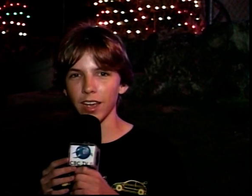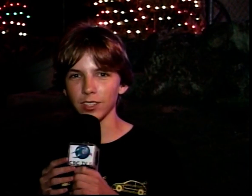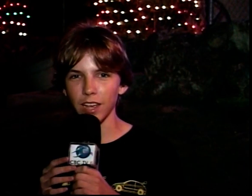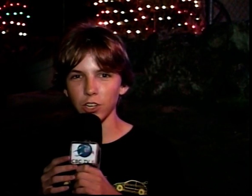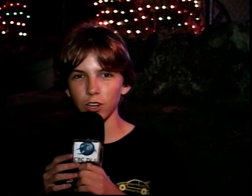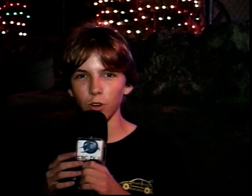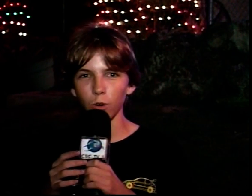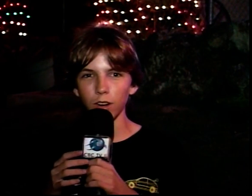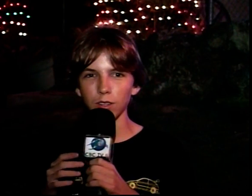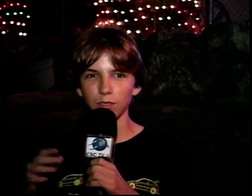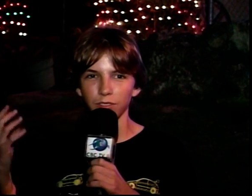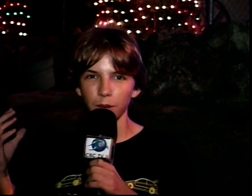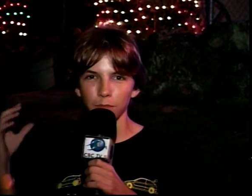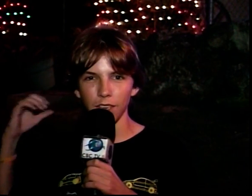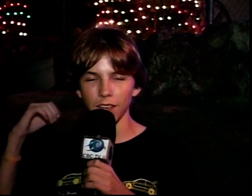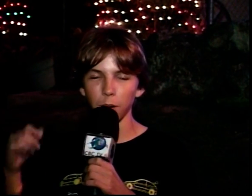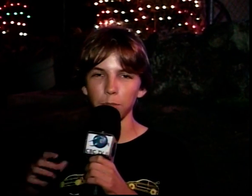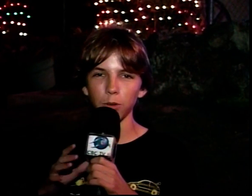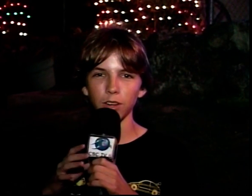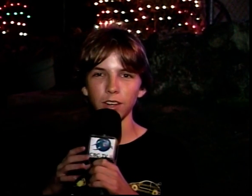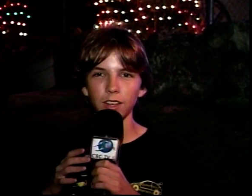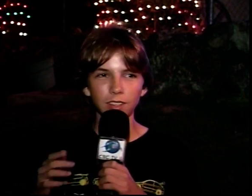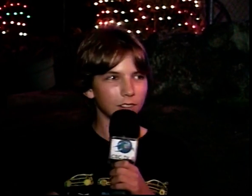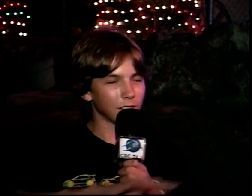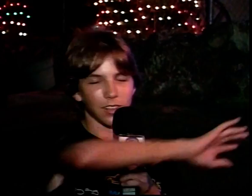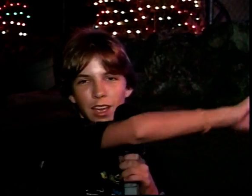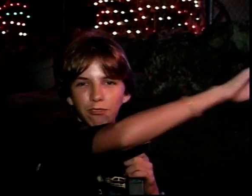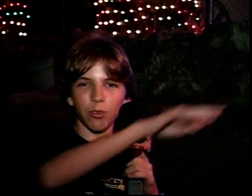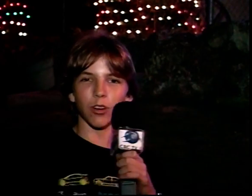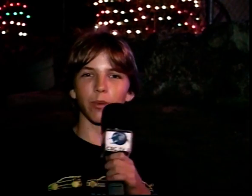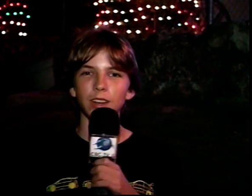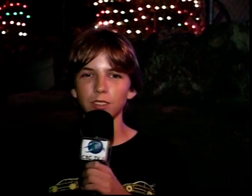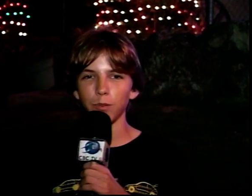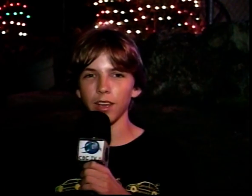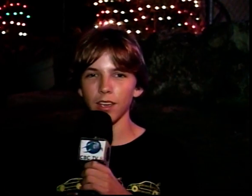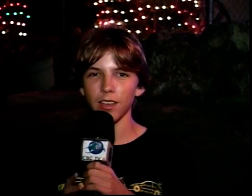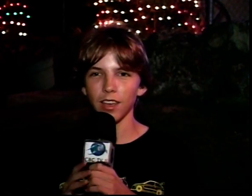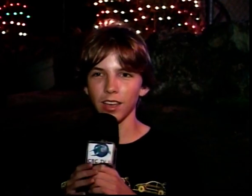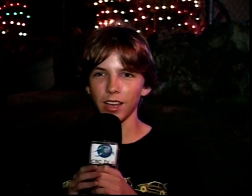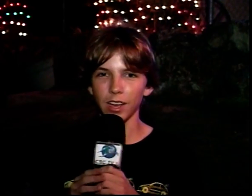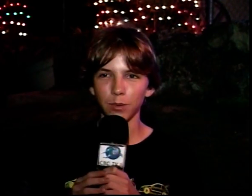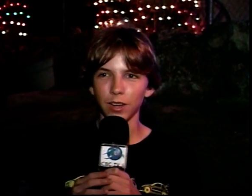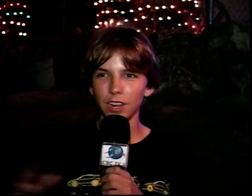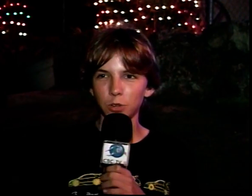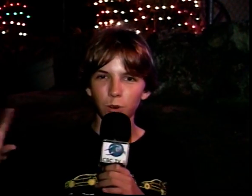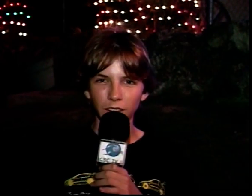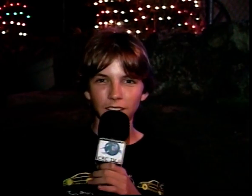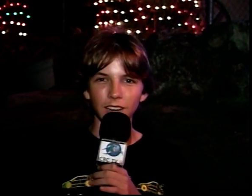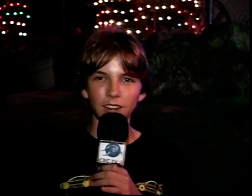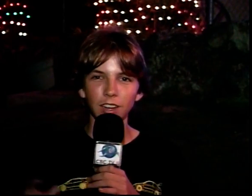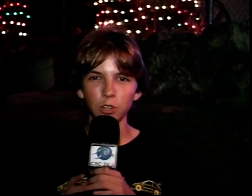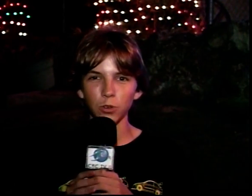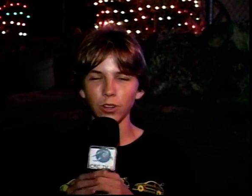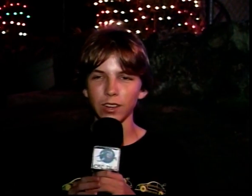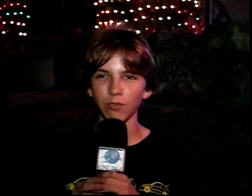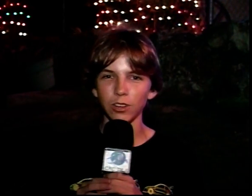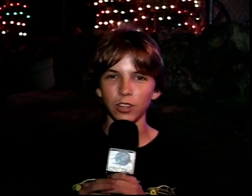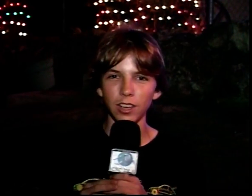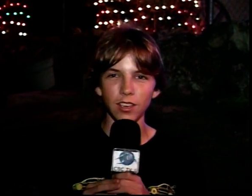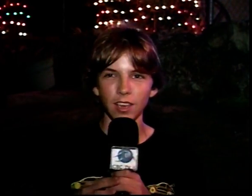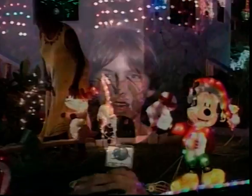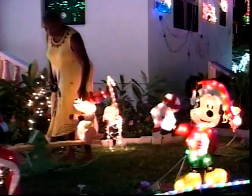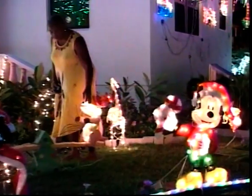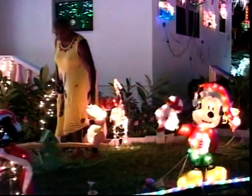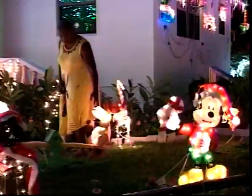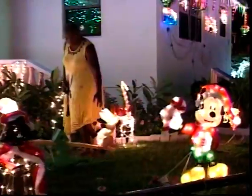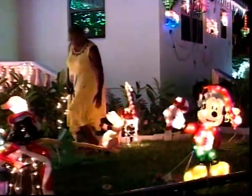different extension cords from the computer to everywhere on my display. And each one I can control